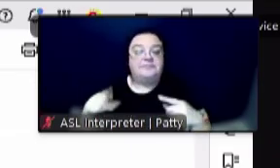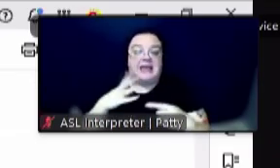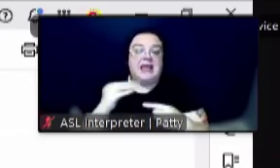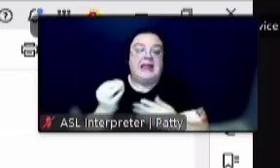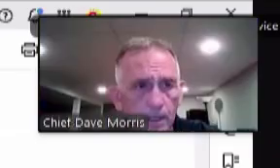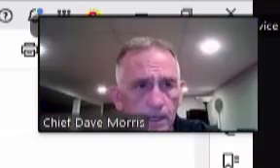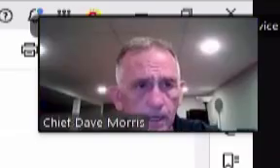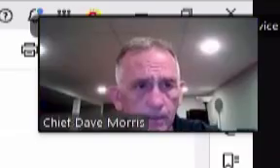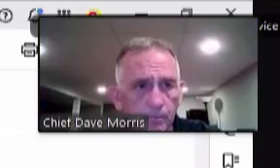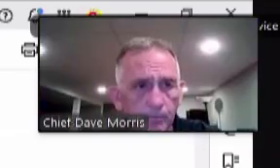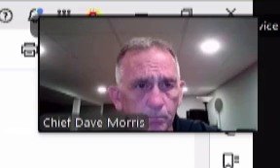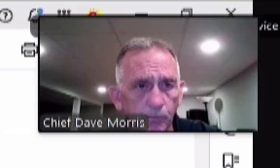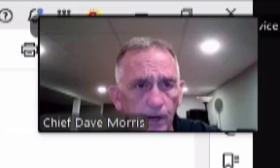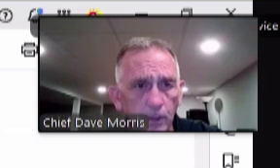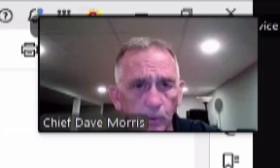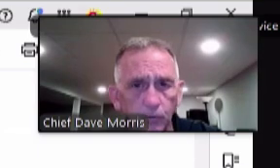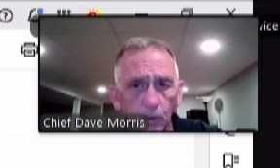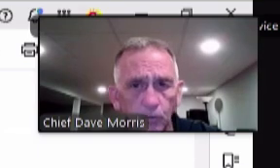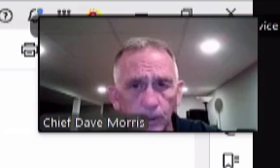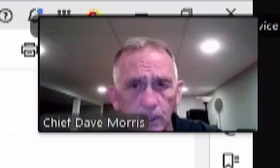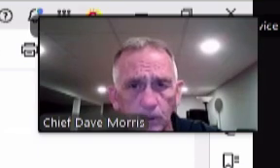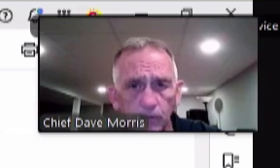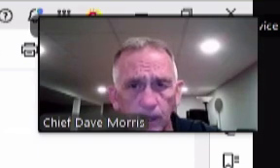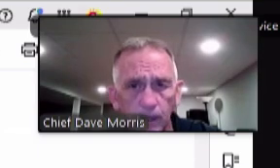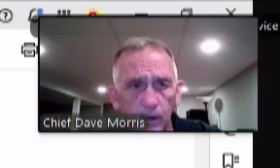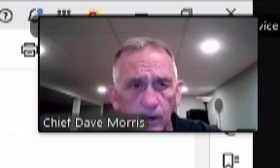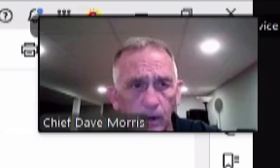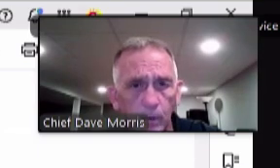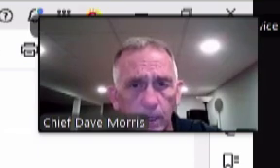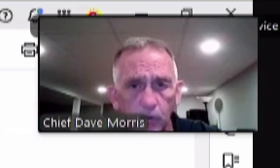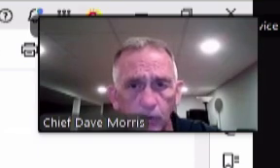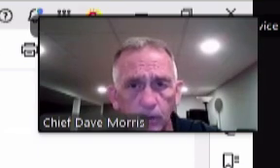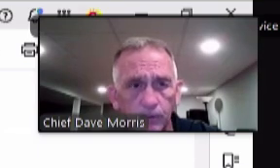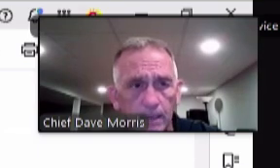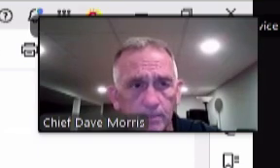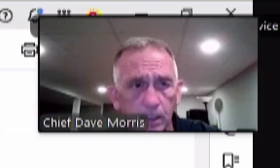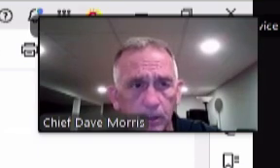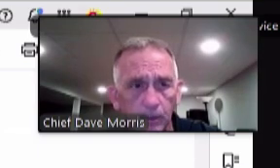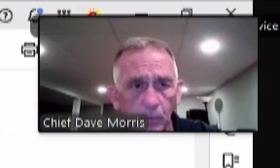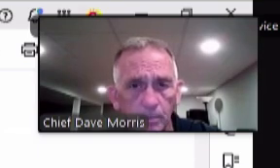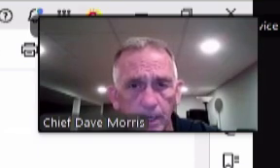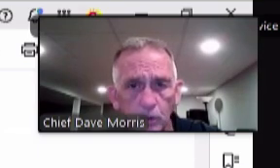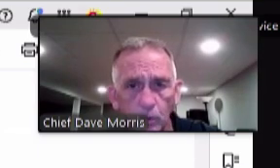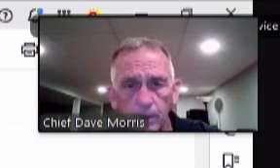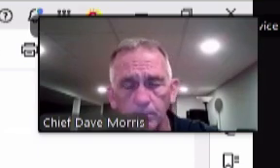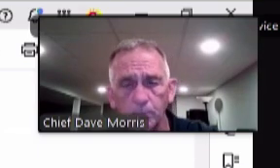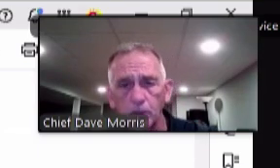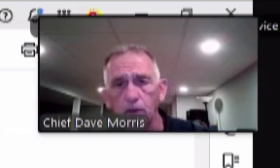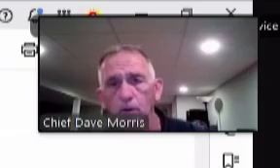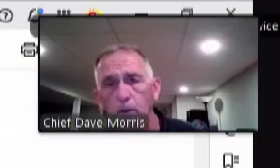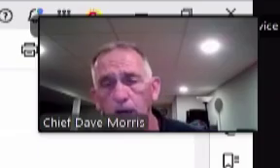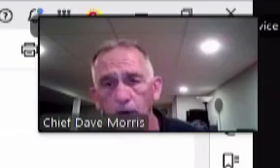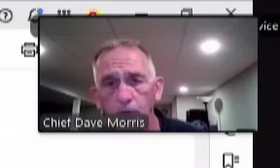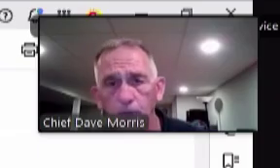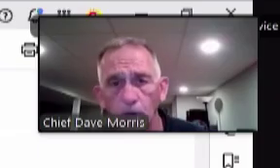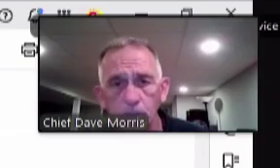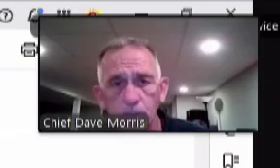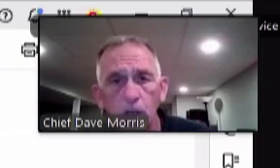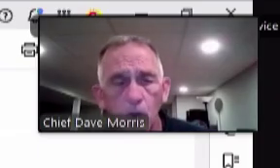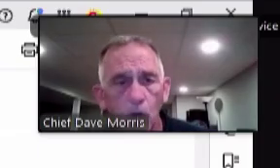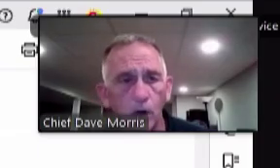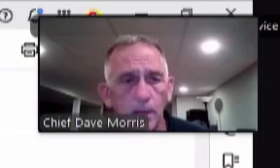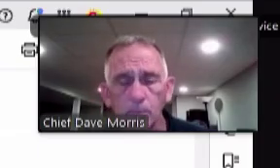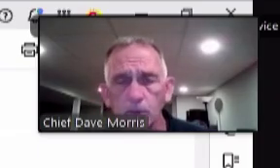stay the same. Professional associations, we increase that because I want to make sure that particularly our